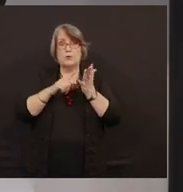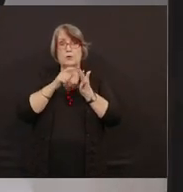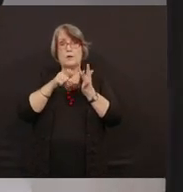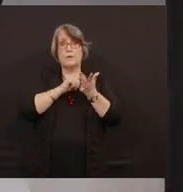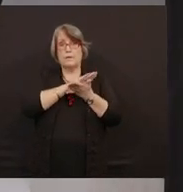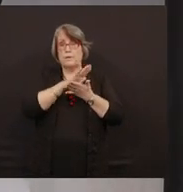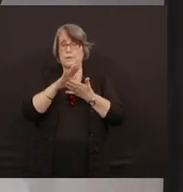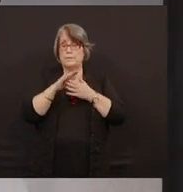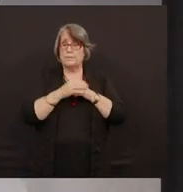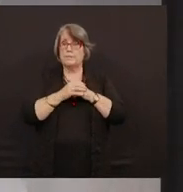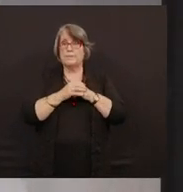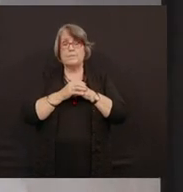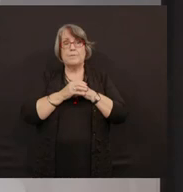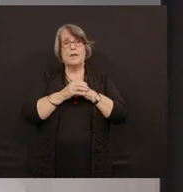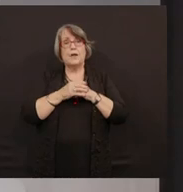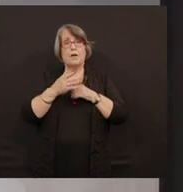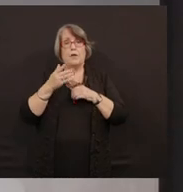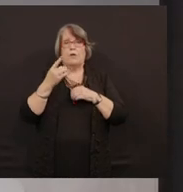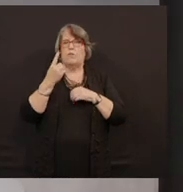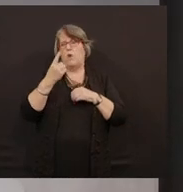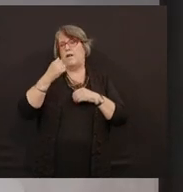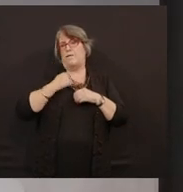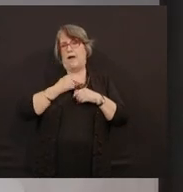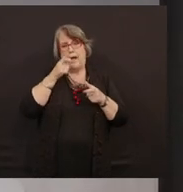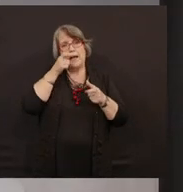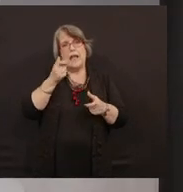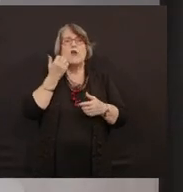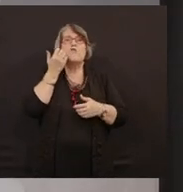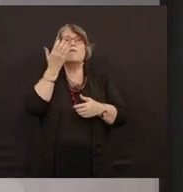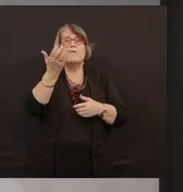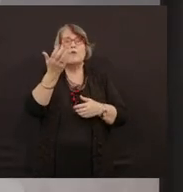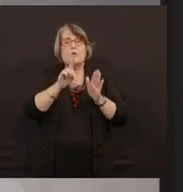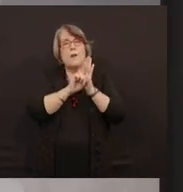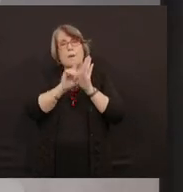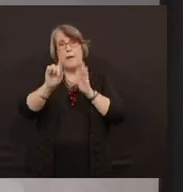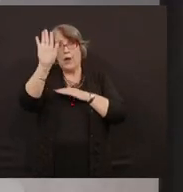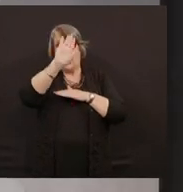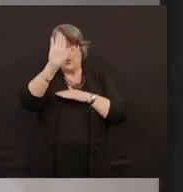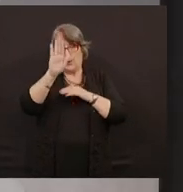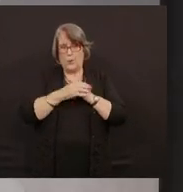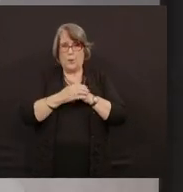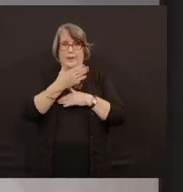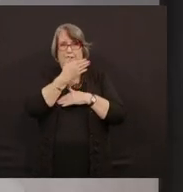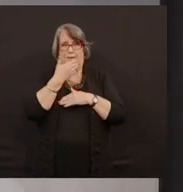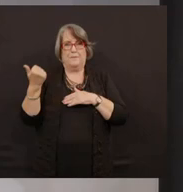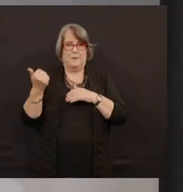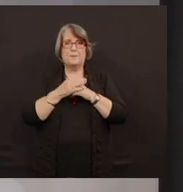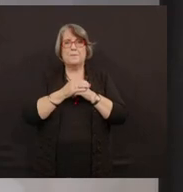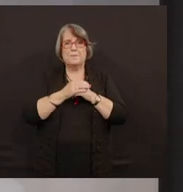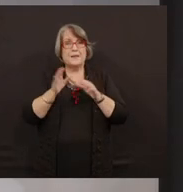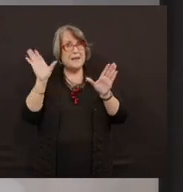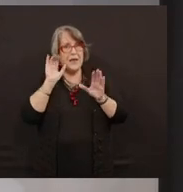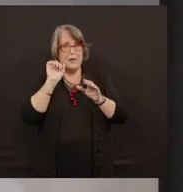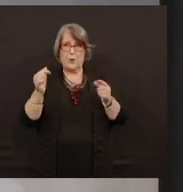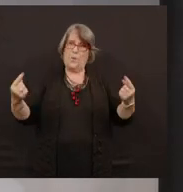got a question from Judith Leeson, one of our Caring Future ambassadors. So hello, Judith. It's lovely to hear